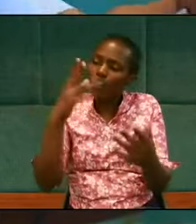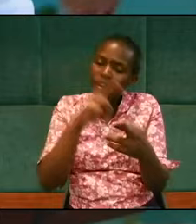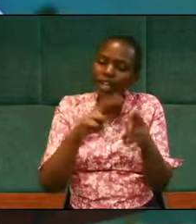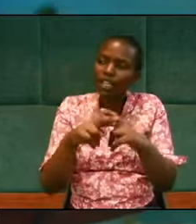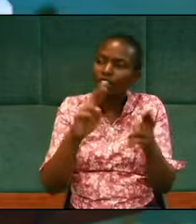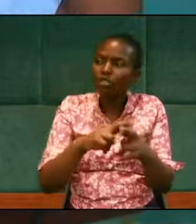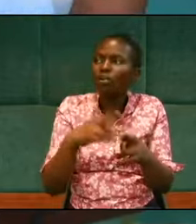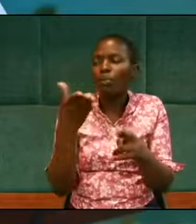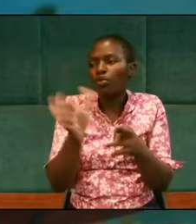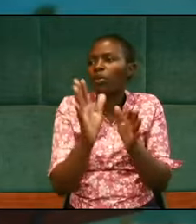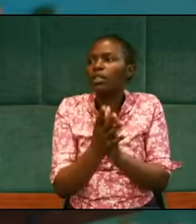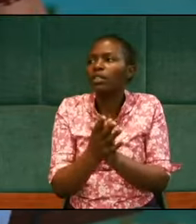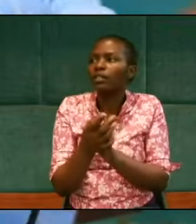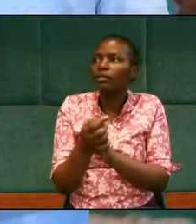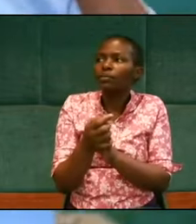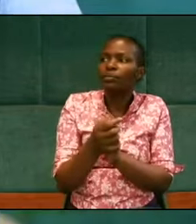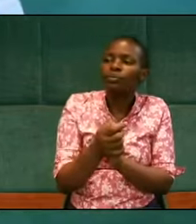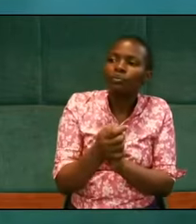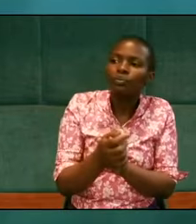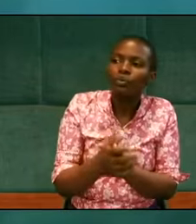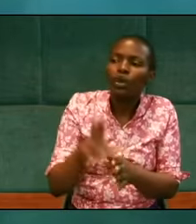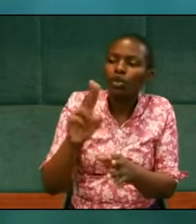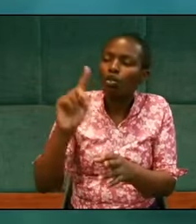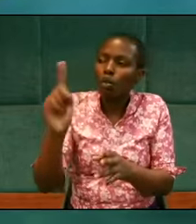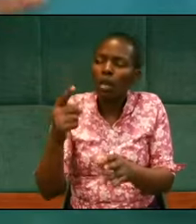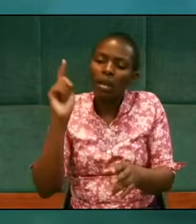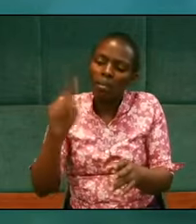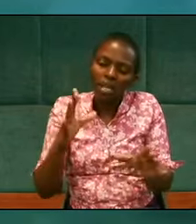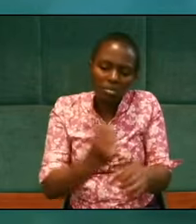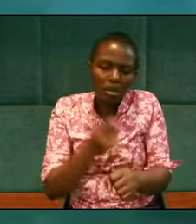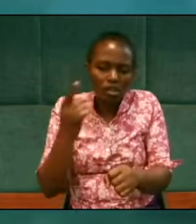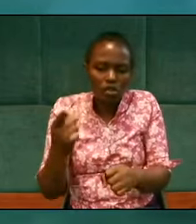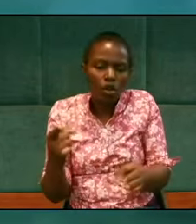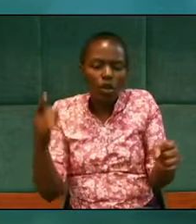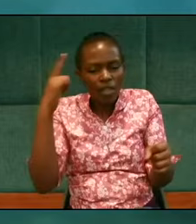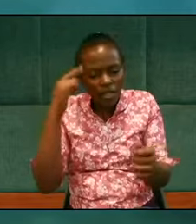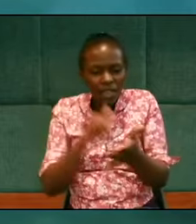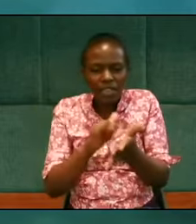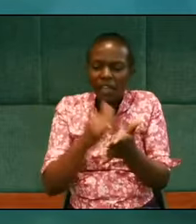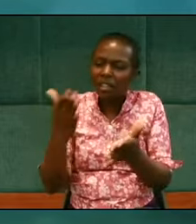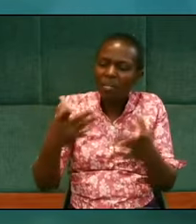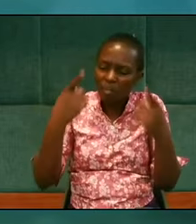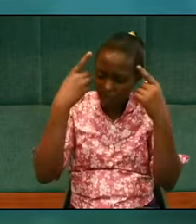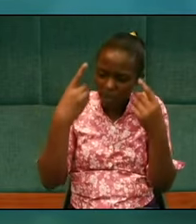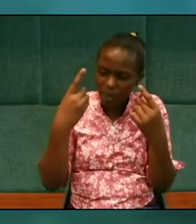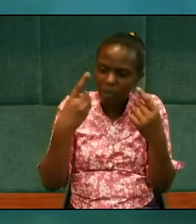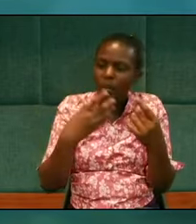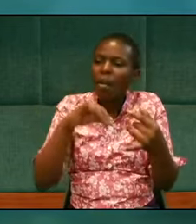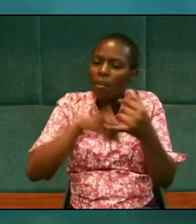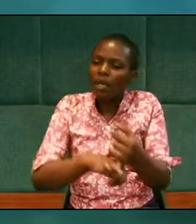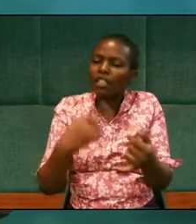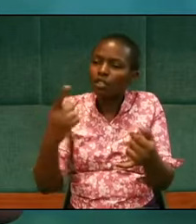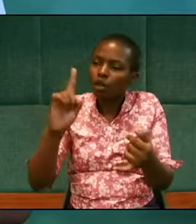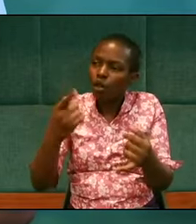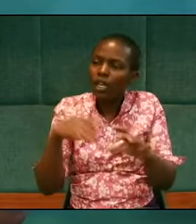It's a big deal. Nobody should let you think marriage is reduced to wedding. It's not wedding.